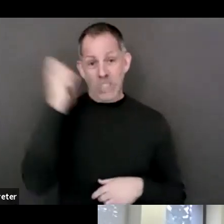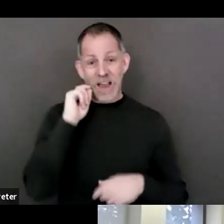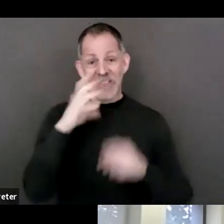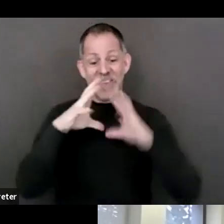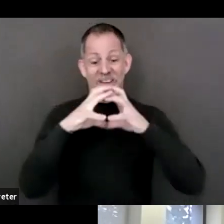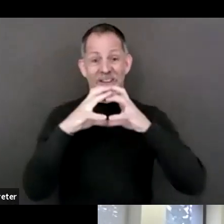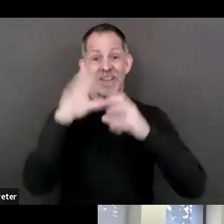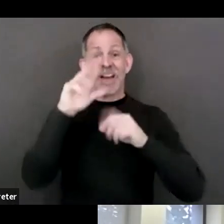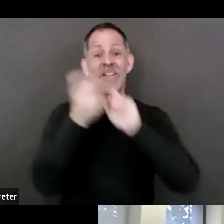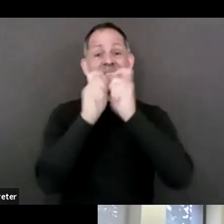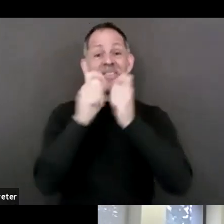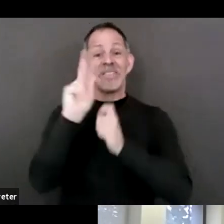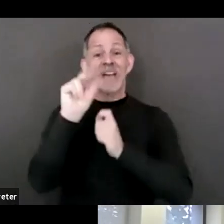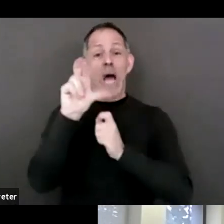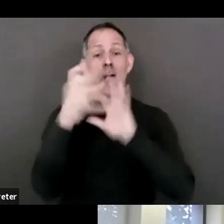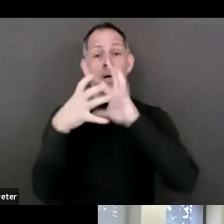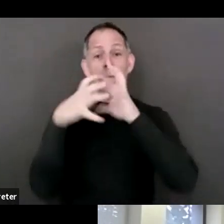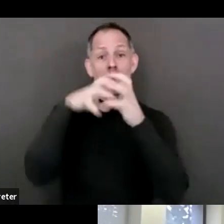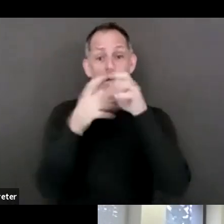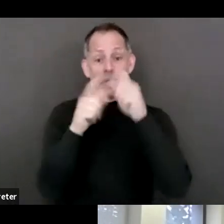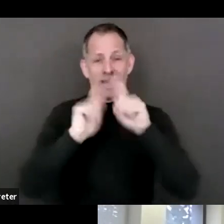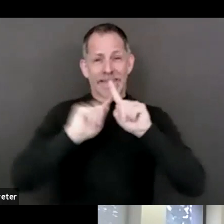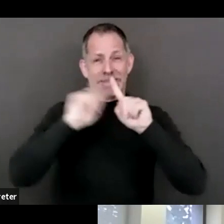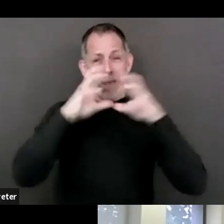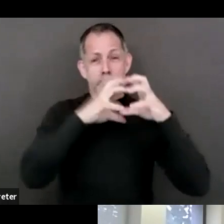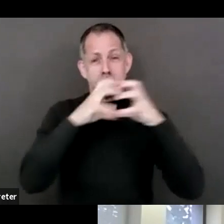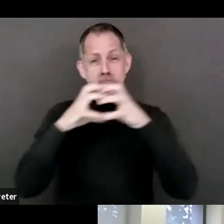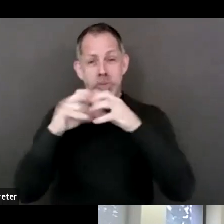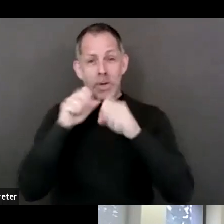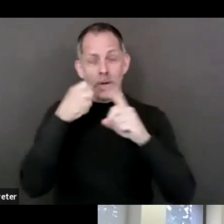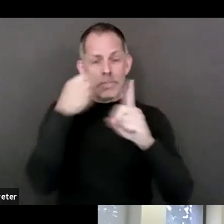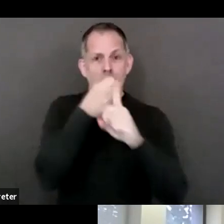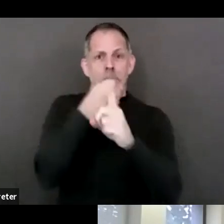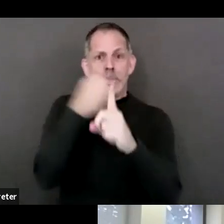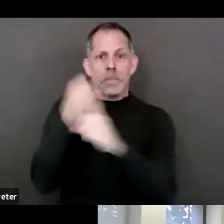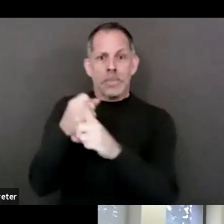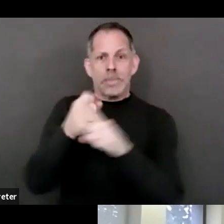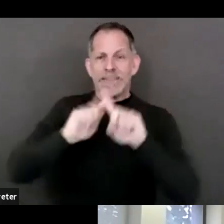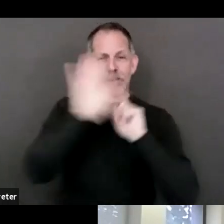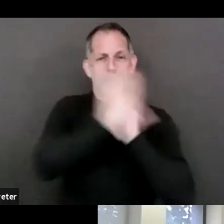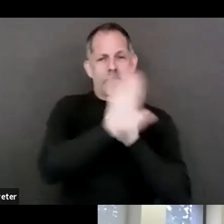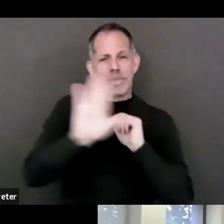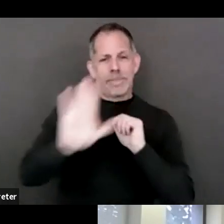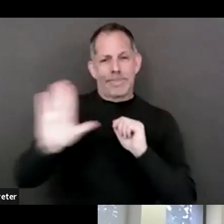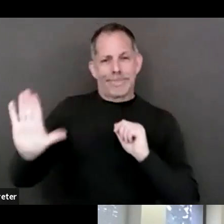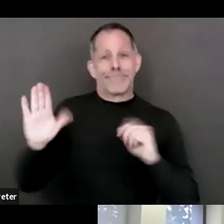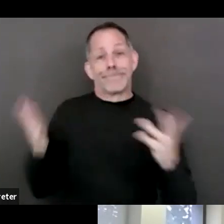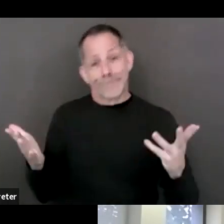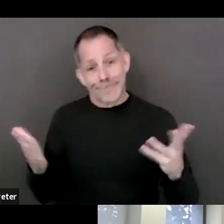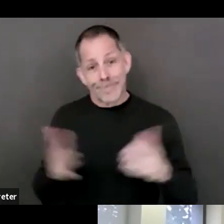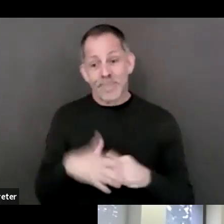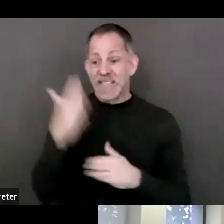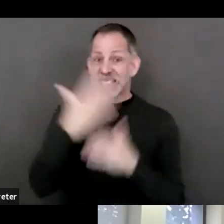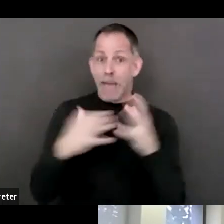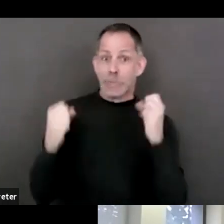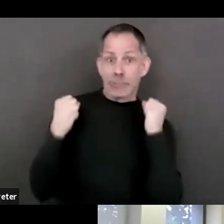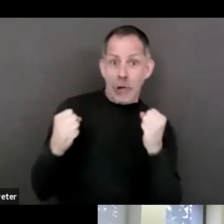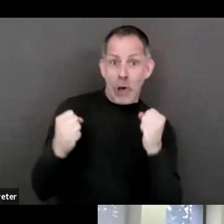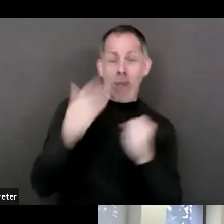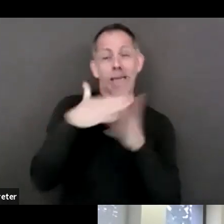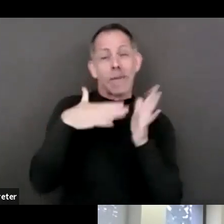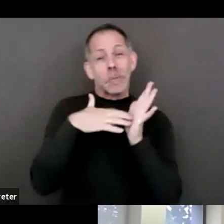the immune reaction that we get from vaccines, makes a lot of sense to just play it on the careful